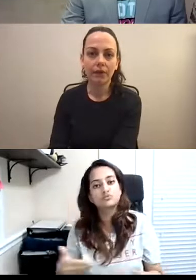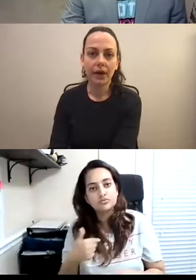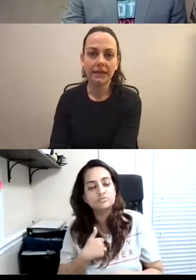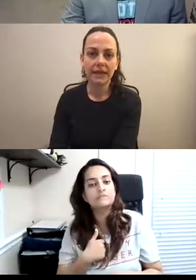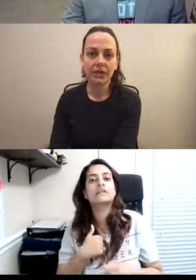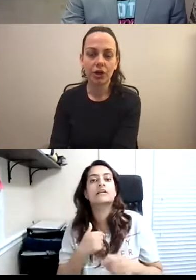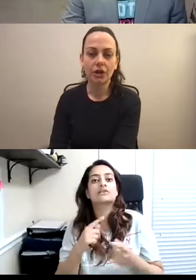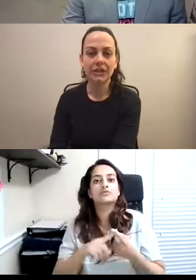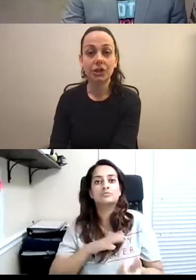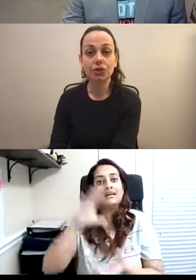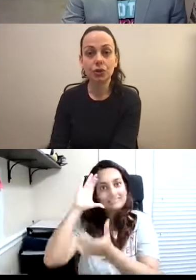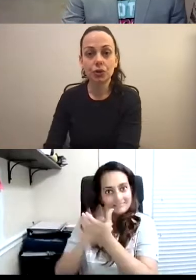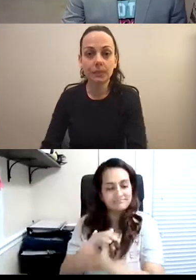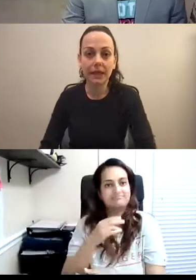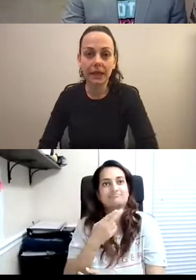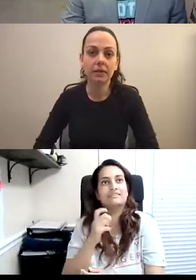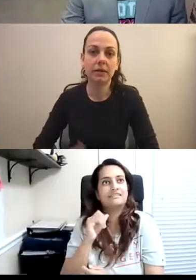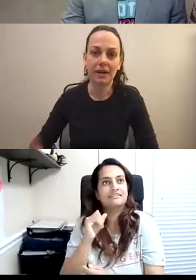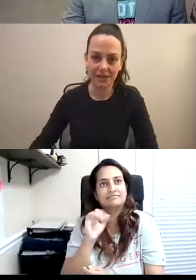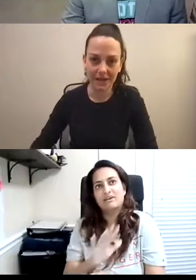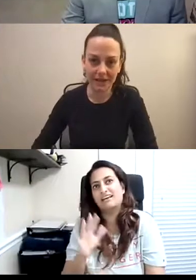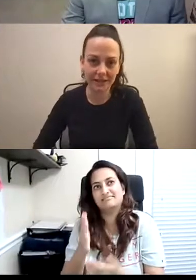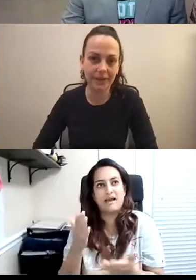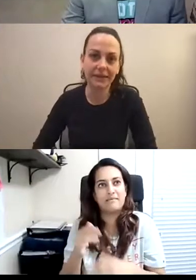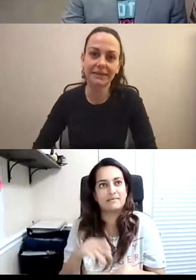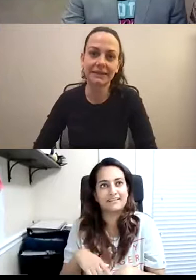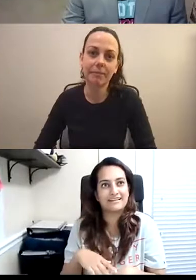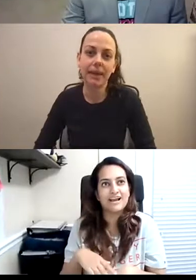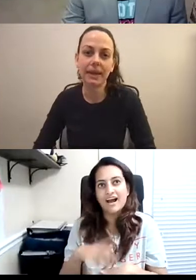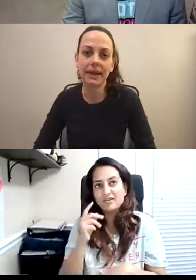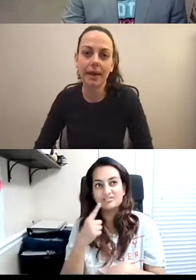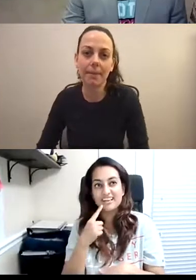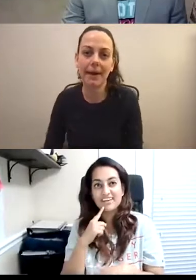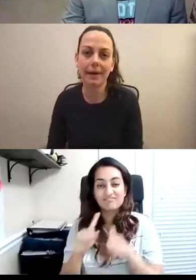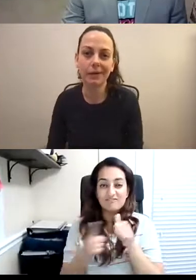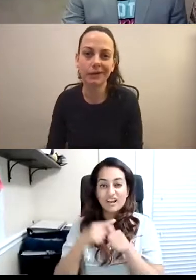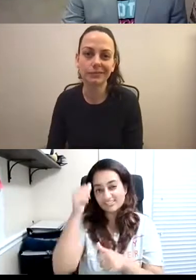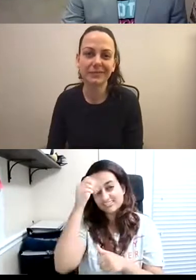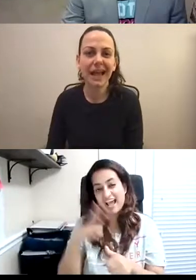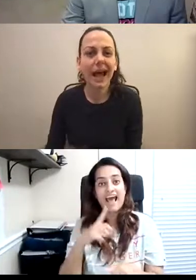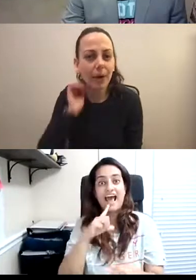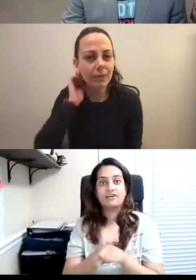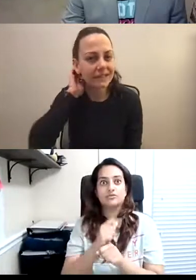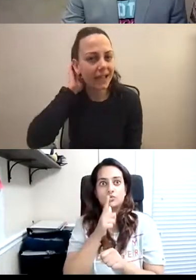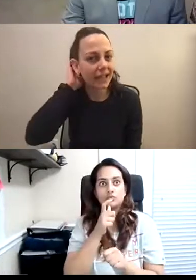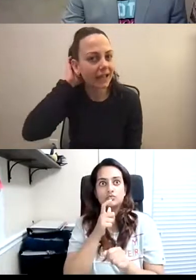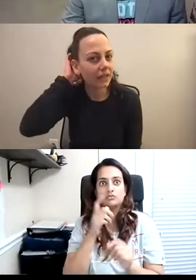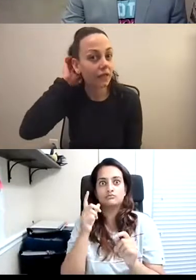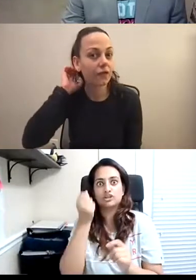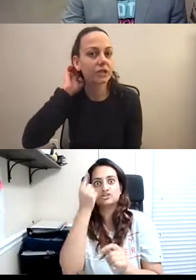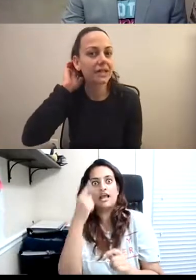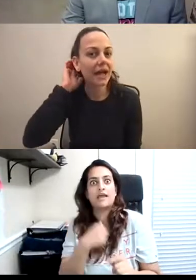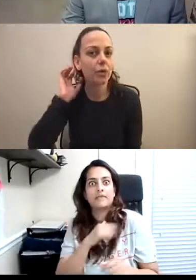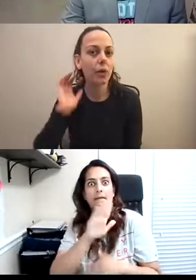My friends, they started to introduce me to my husband maybe about, I would say